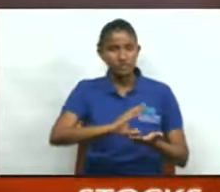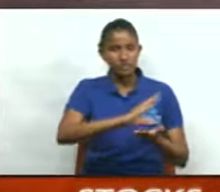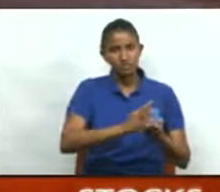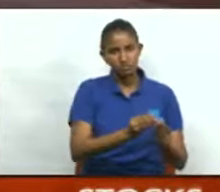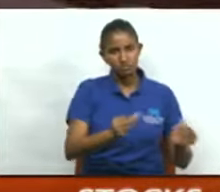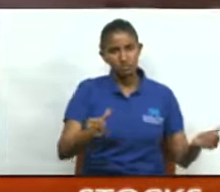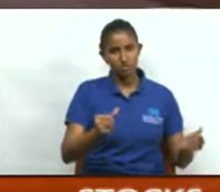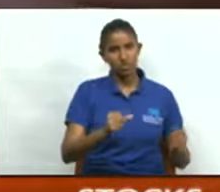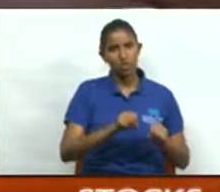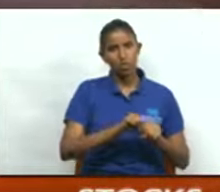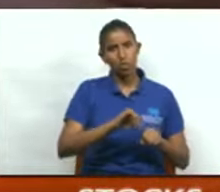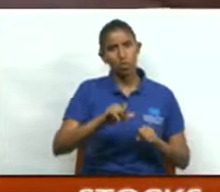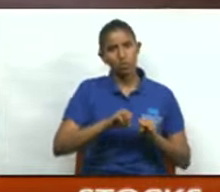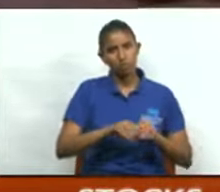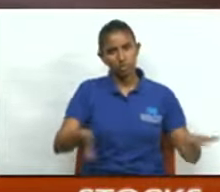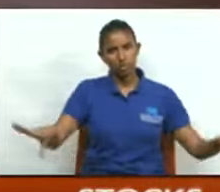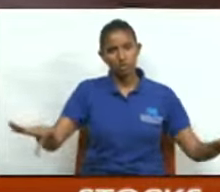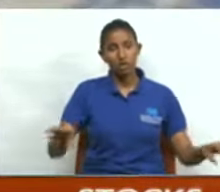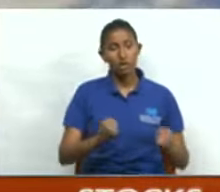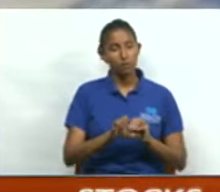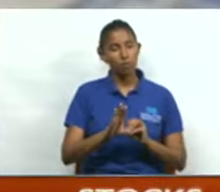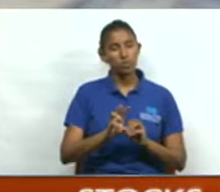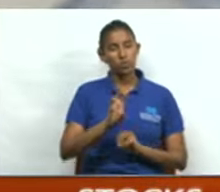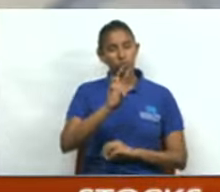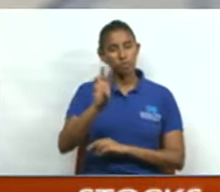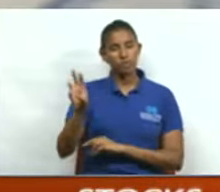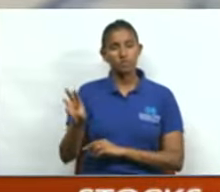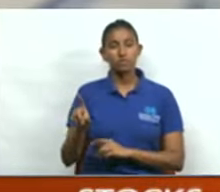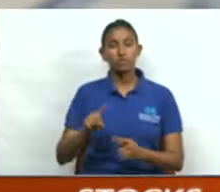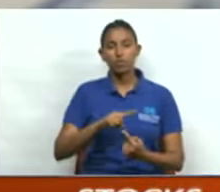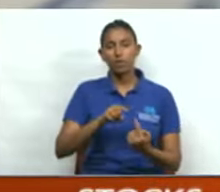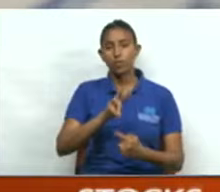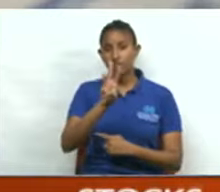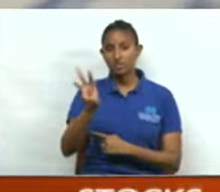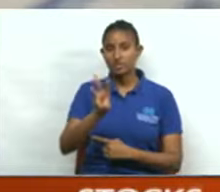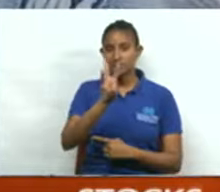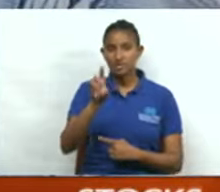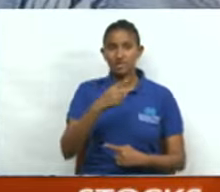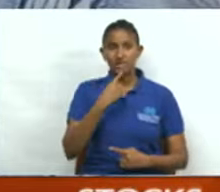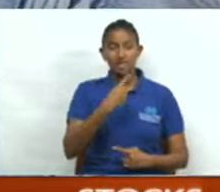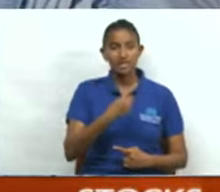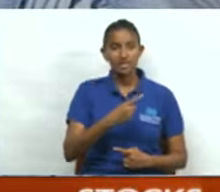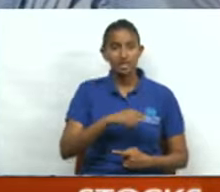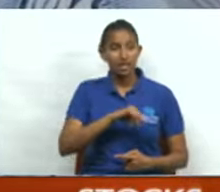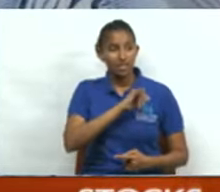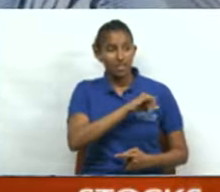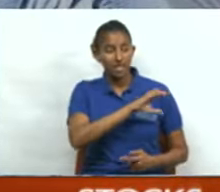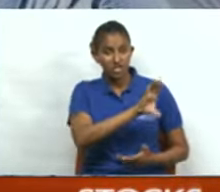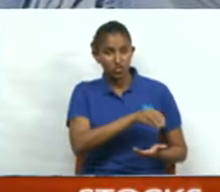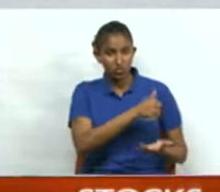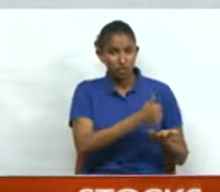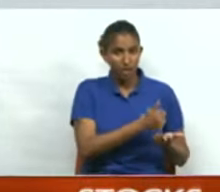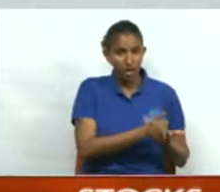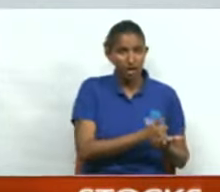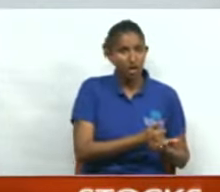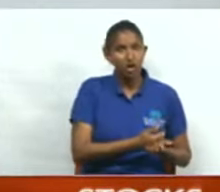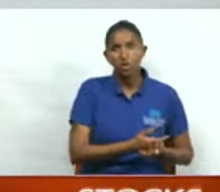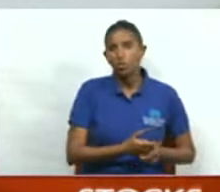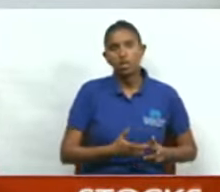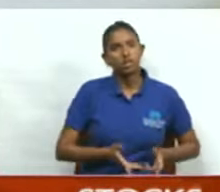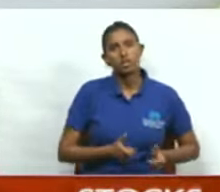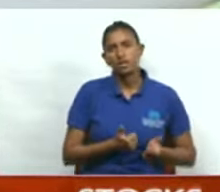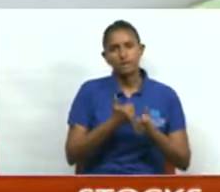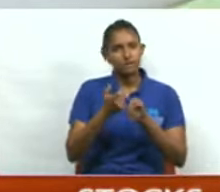posted on its website on Wednesday, Granados says the bank offers all its technical and financial tools to support the government